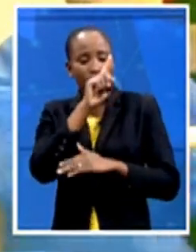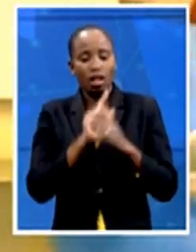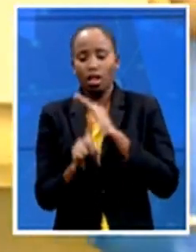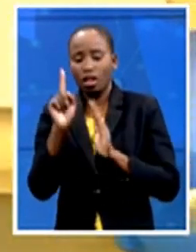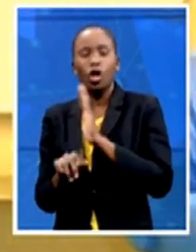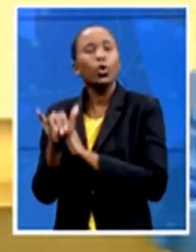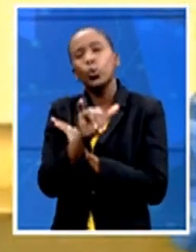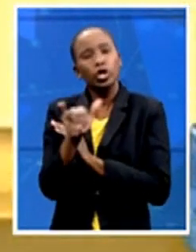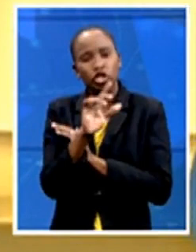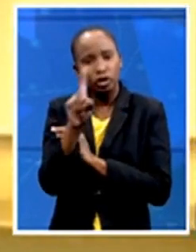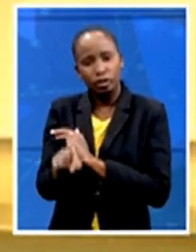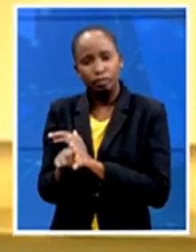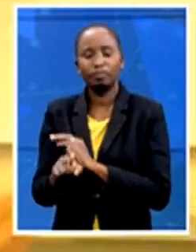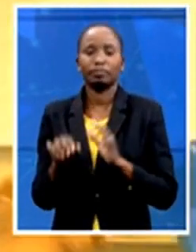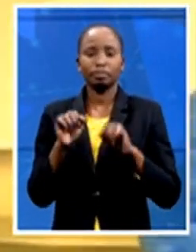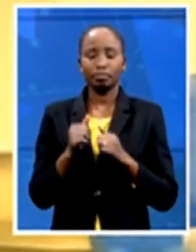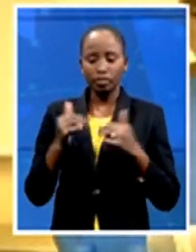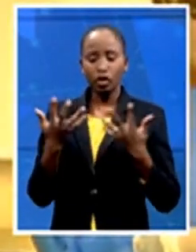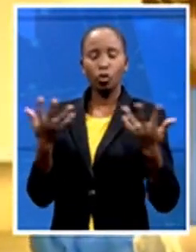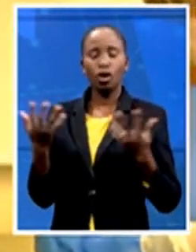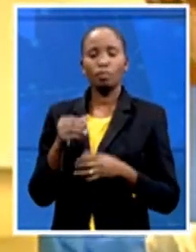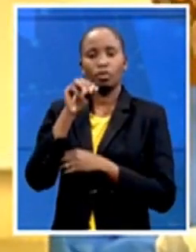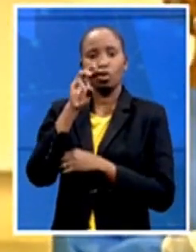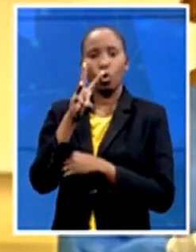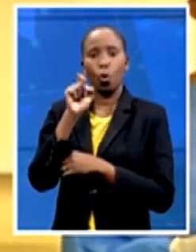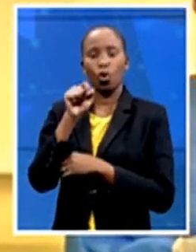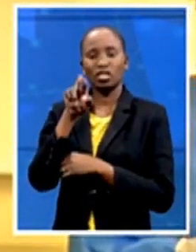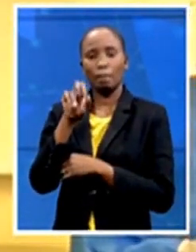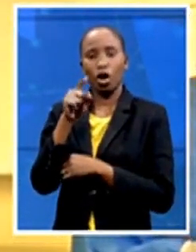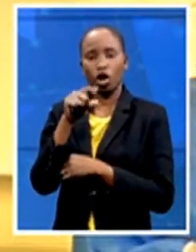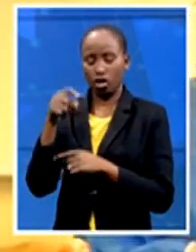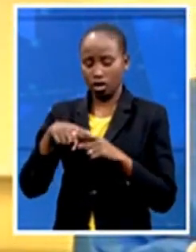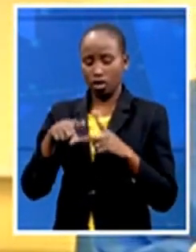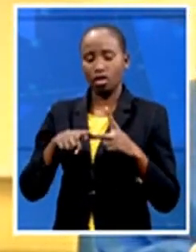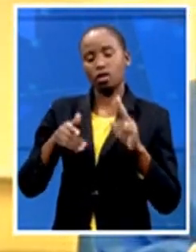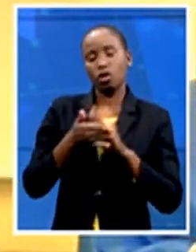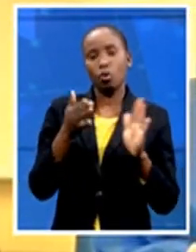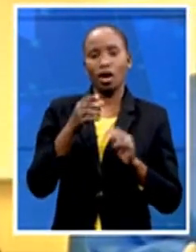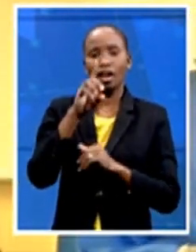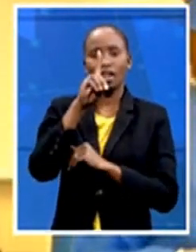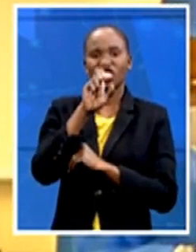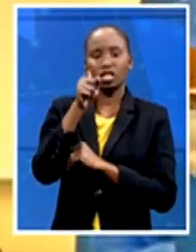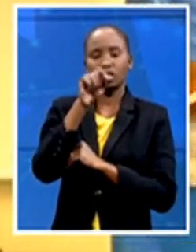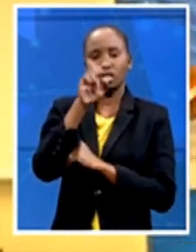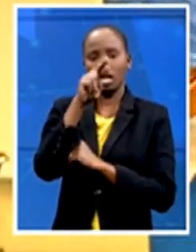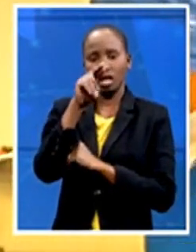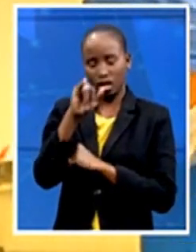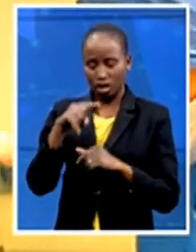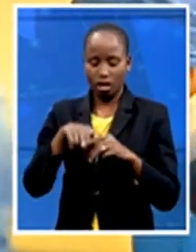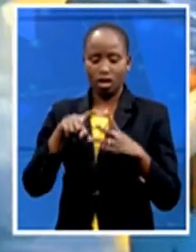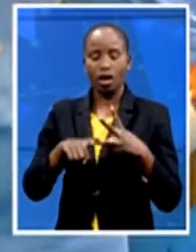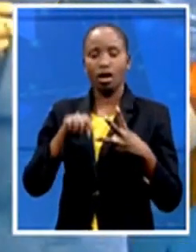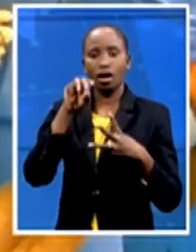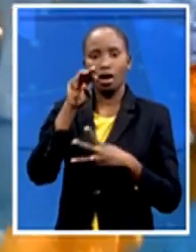We are going to Wembe Chiridzini Hospital. We'll be going to Mupani Letaba Hospital. We'll also be going to Skukune